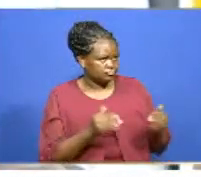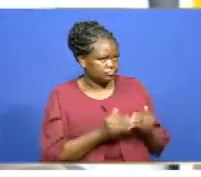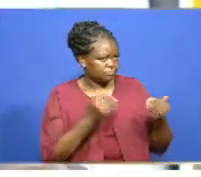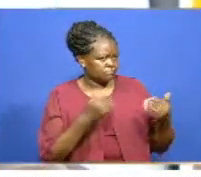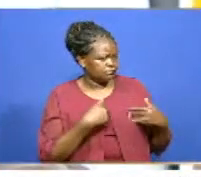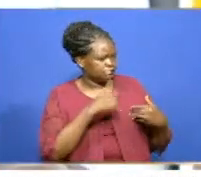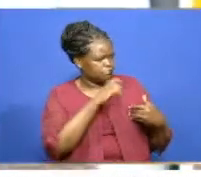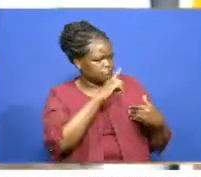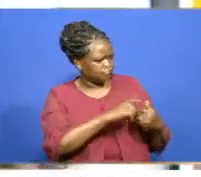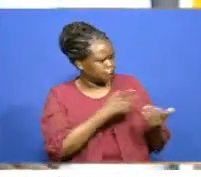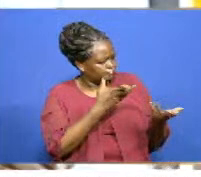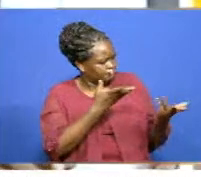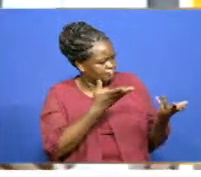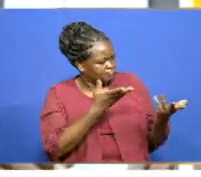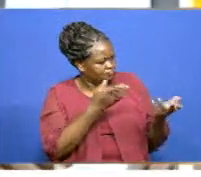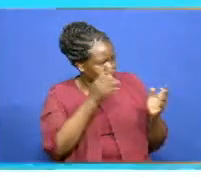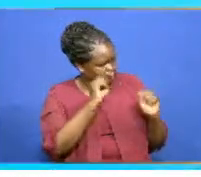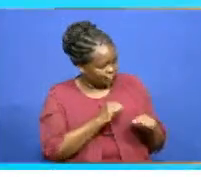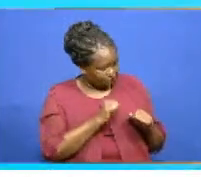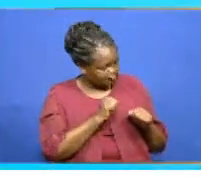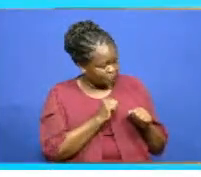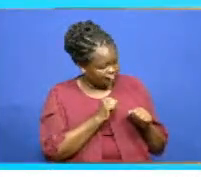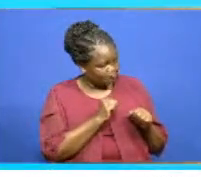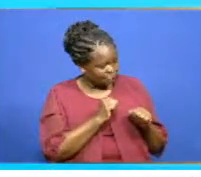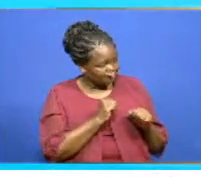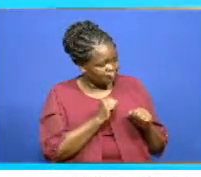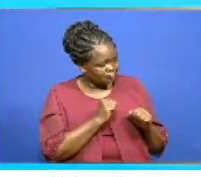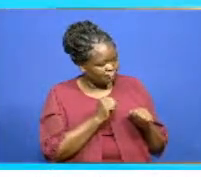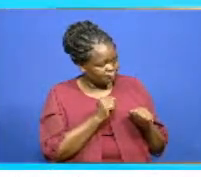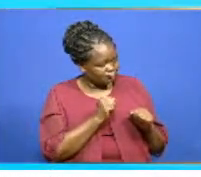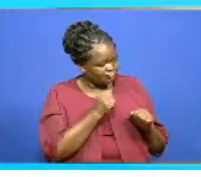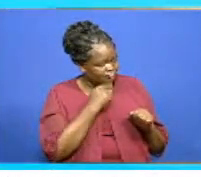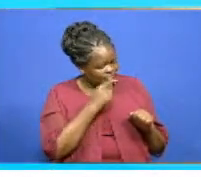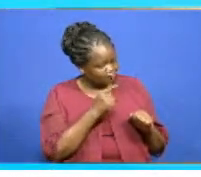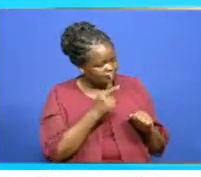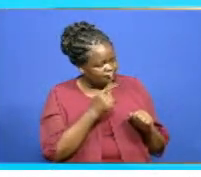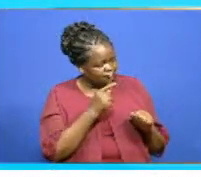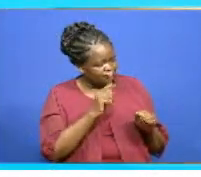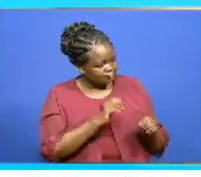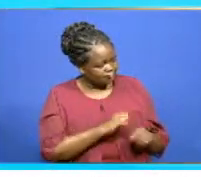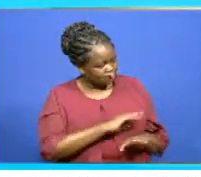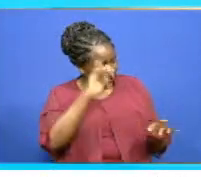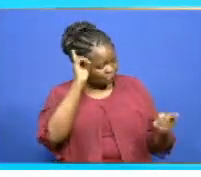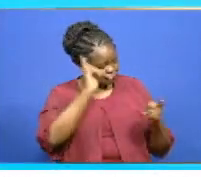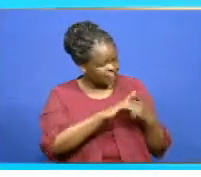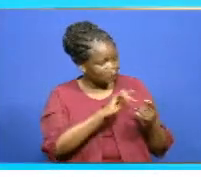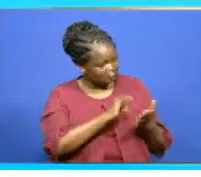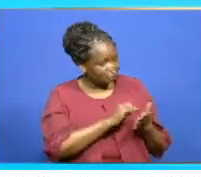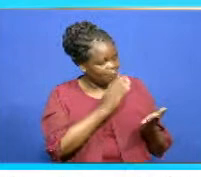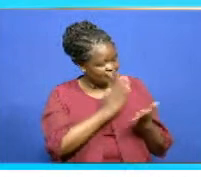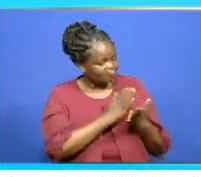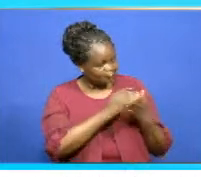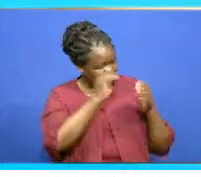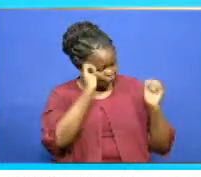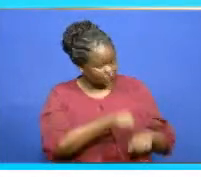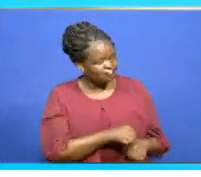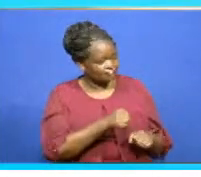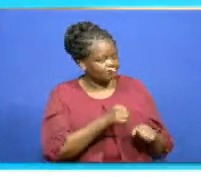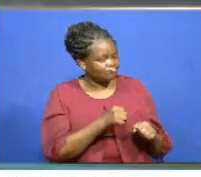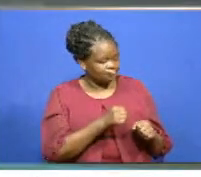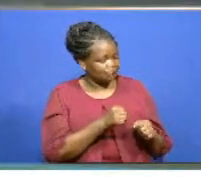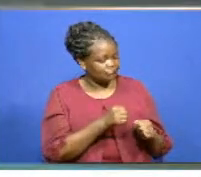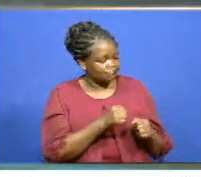Churchill? Will they make a clear intention that we are here to stay? For me, I think that the intention